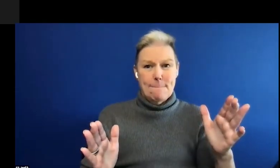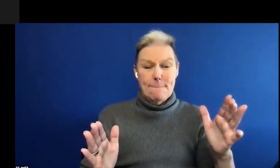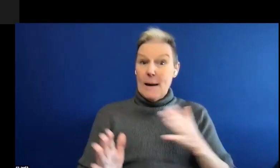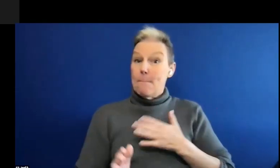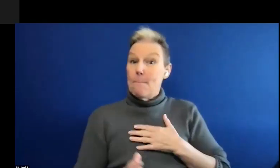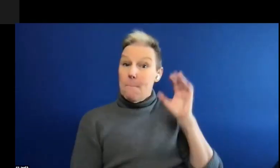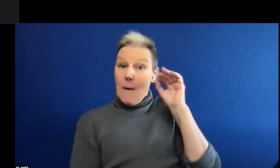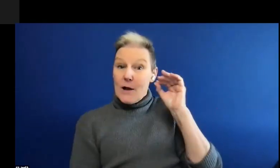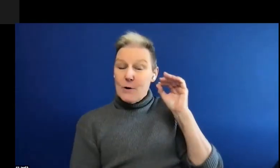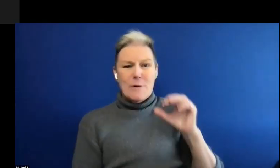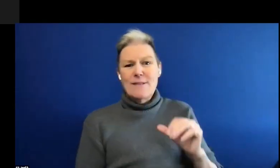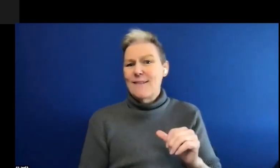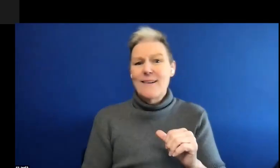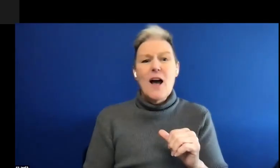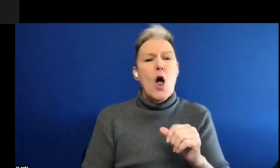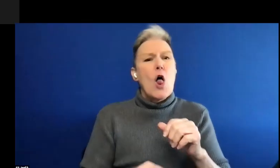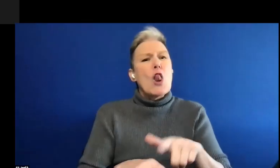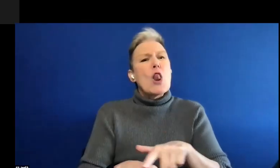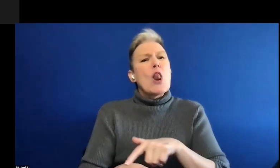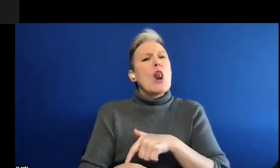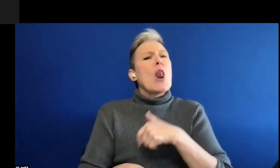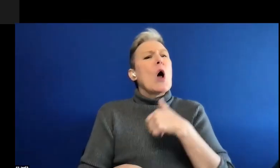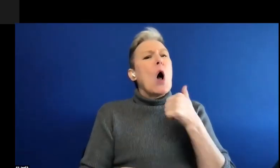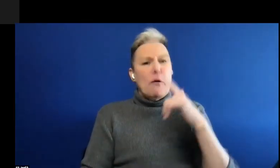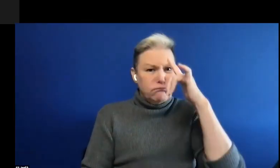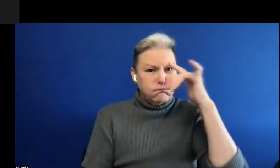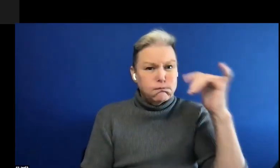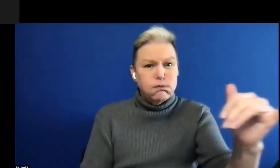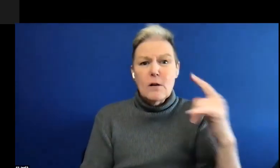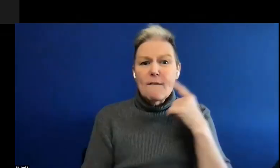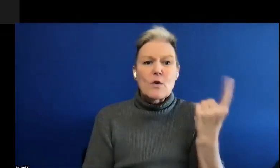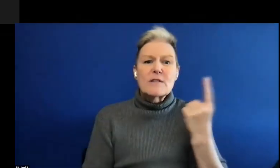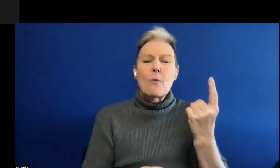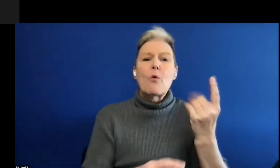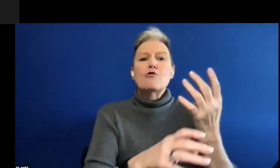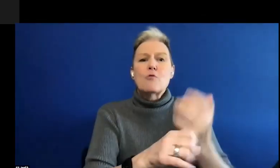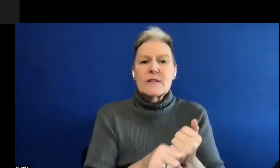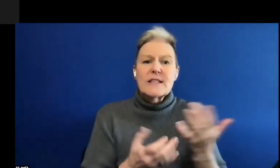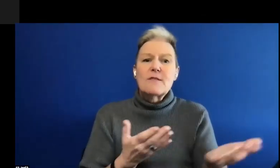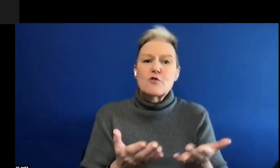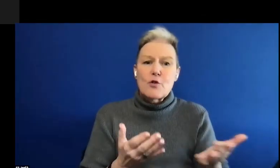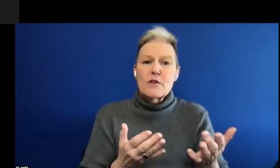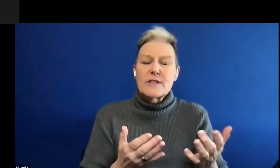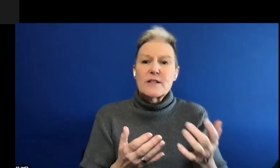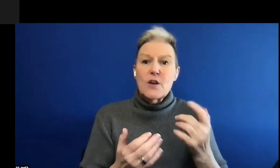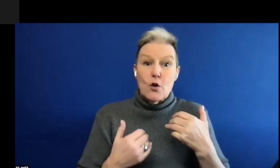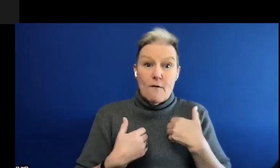my opinion, unreasonably long for someone to receive services, to have a case fully opened